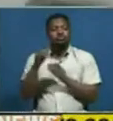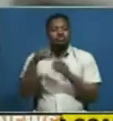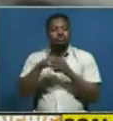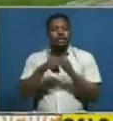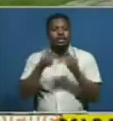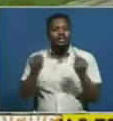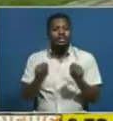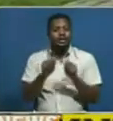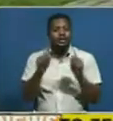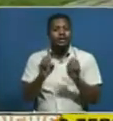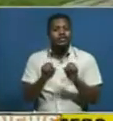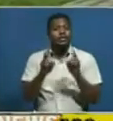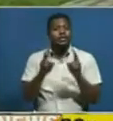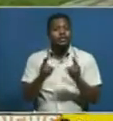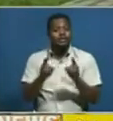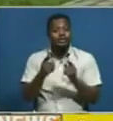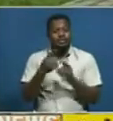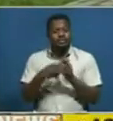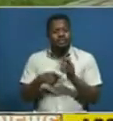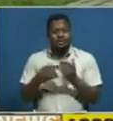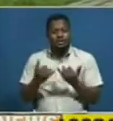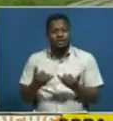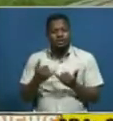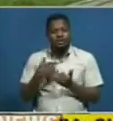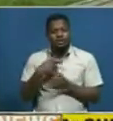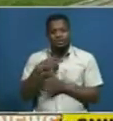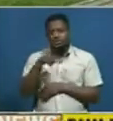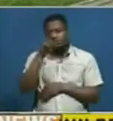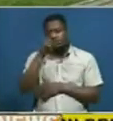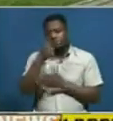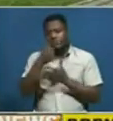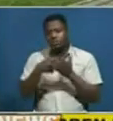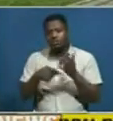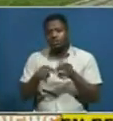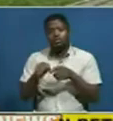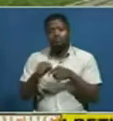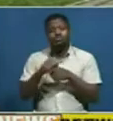technical education. What remains now is